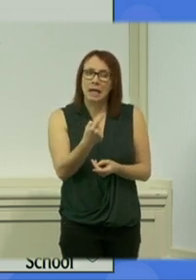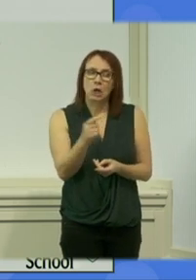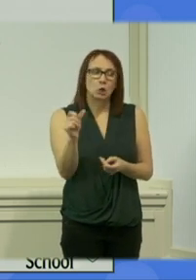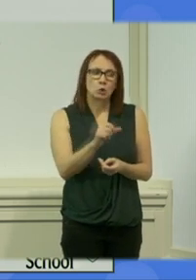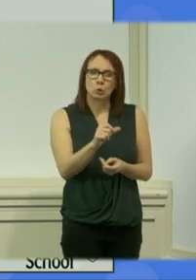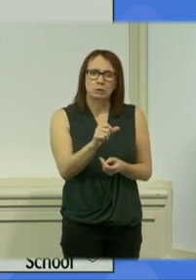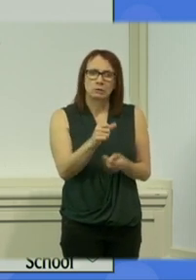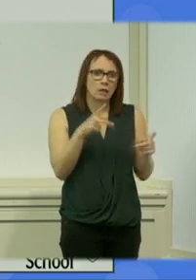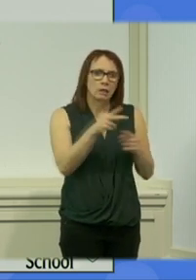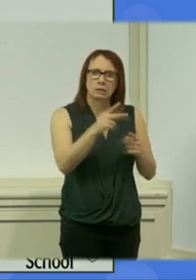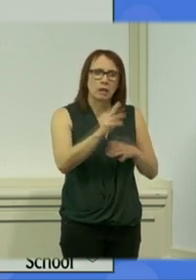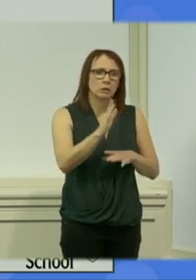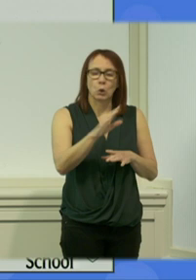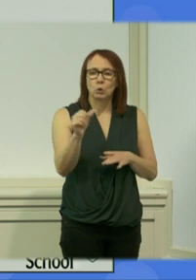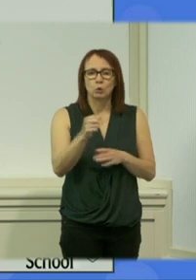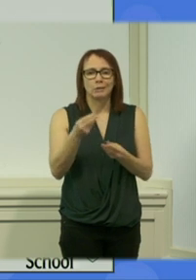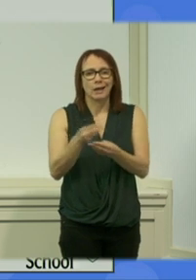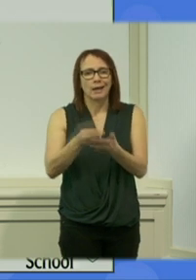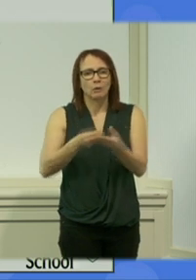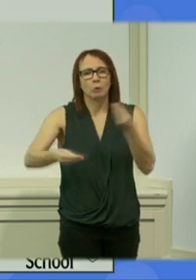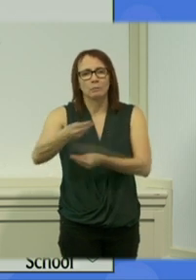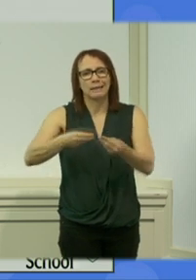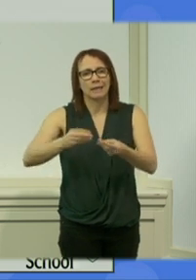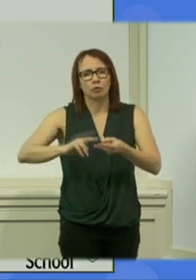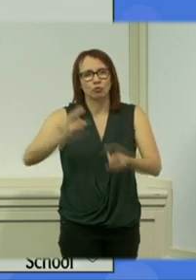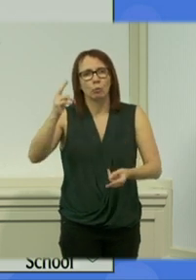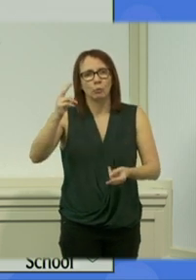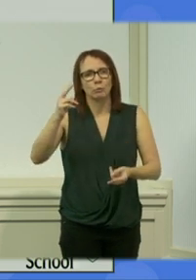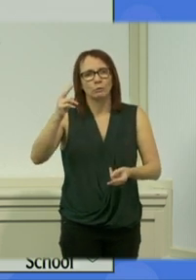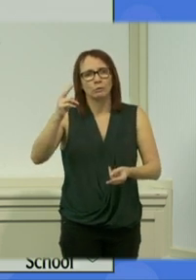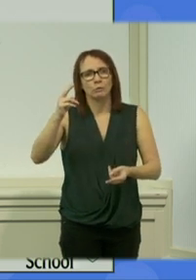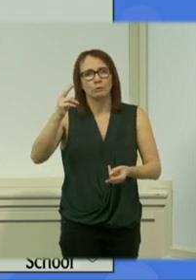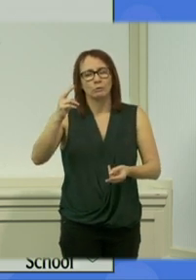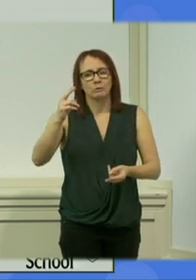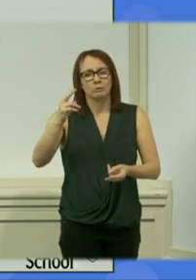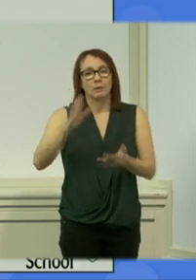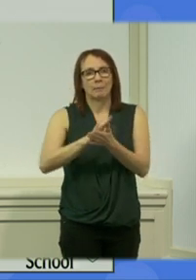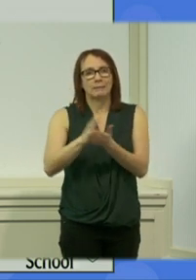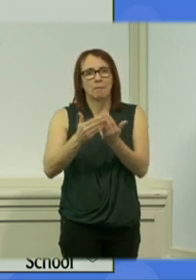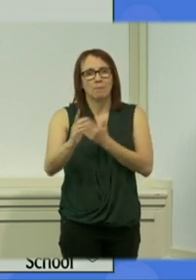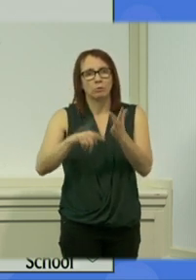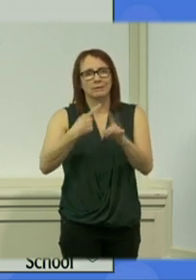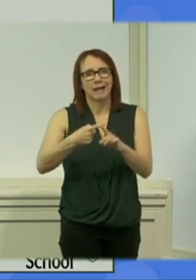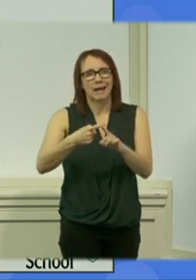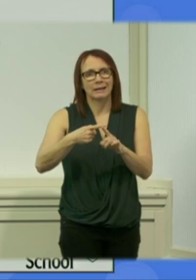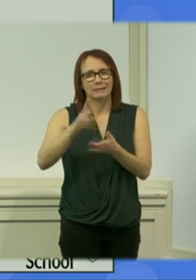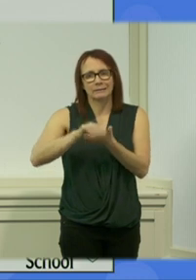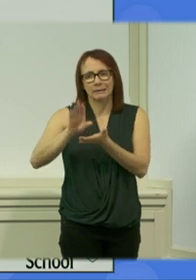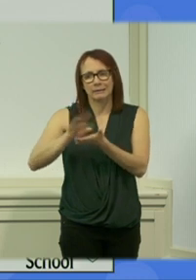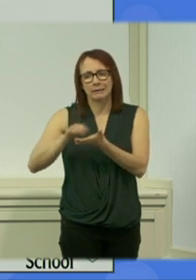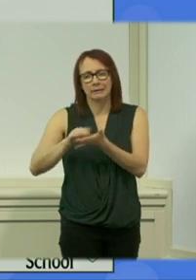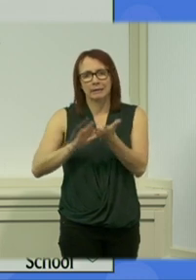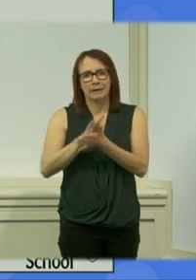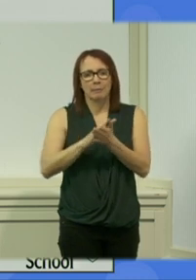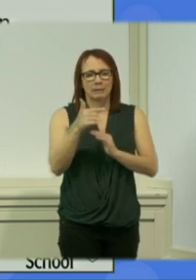economy more, to add to tax revenues, and therefore make the deficit a smaller